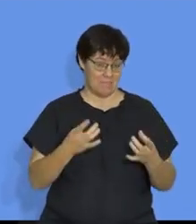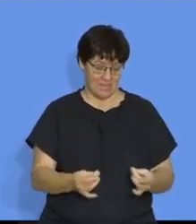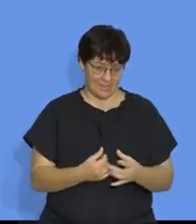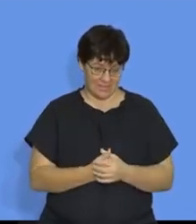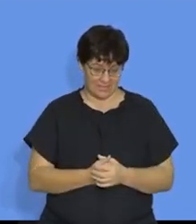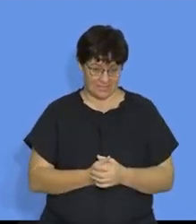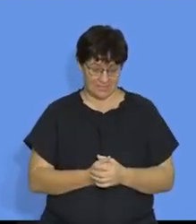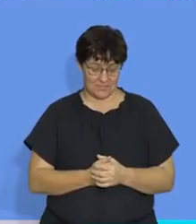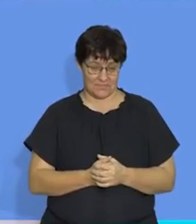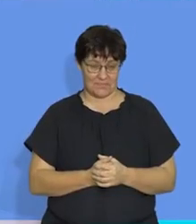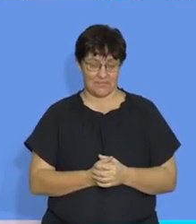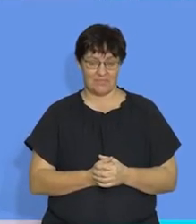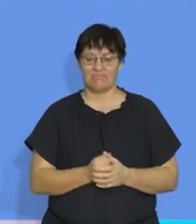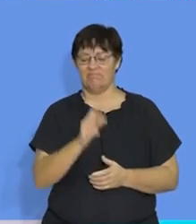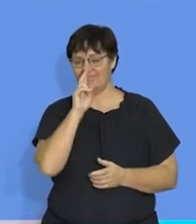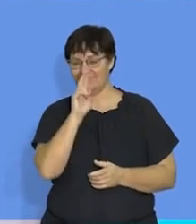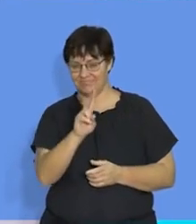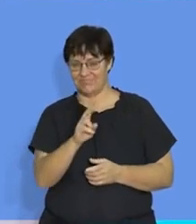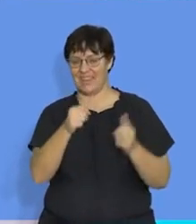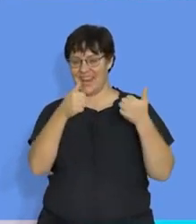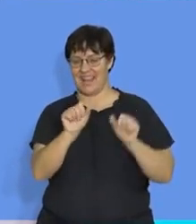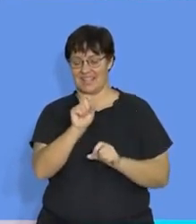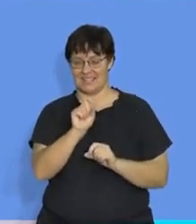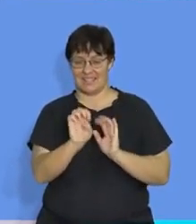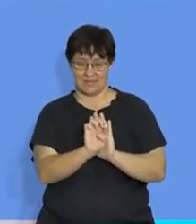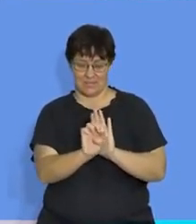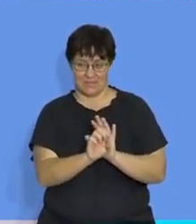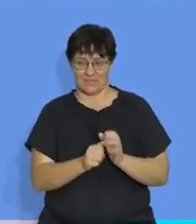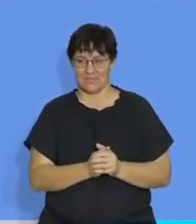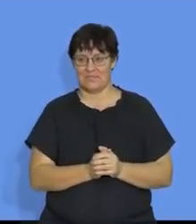as a result of the sum. Let's have a look at the next example together.